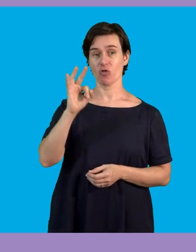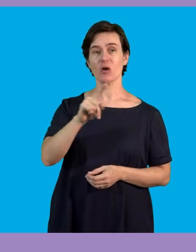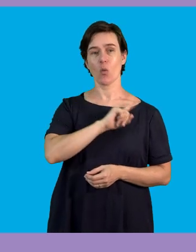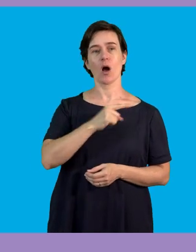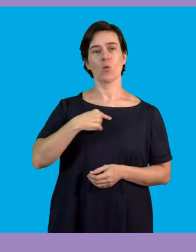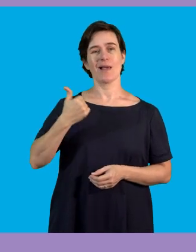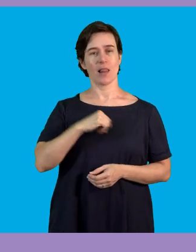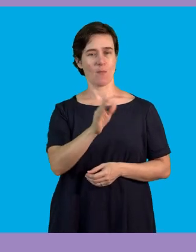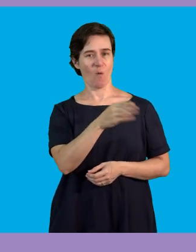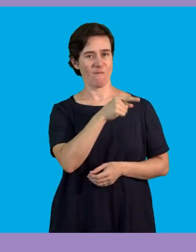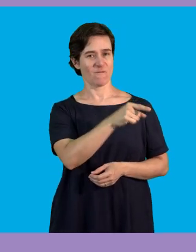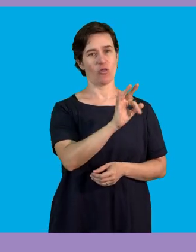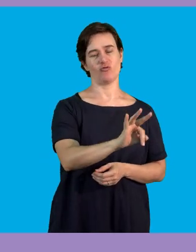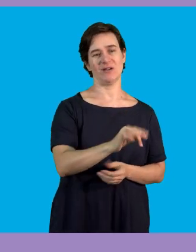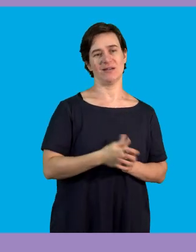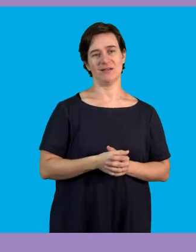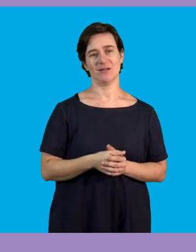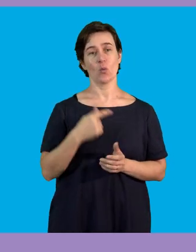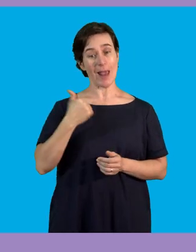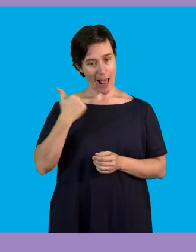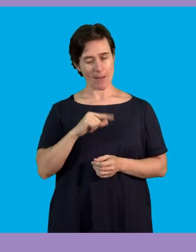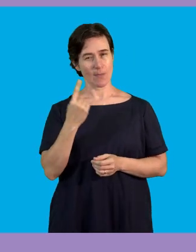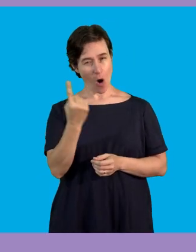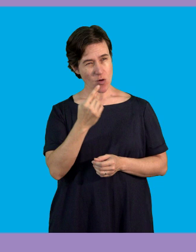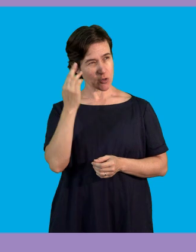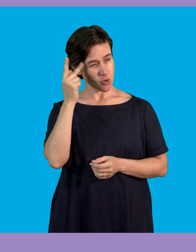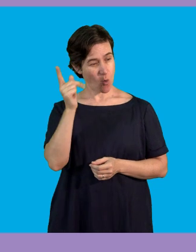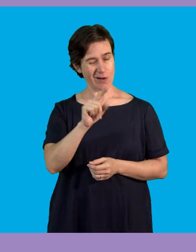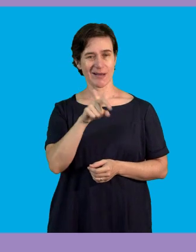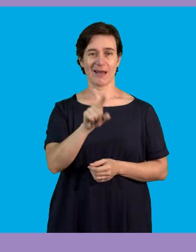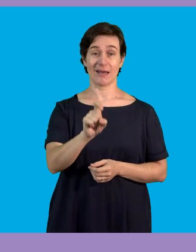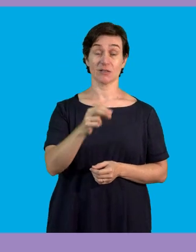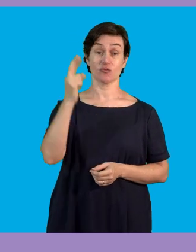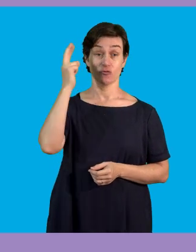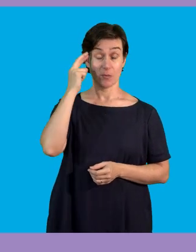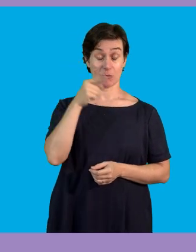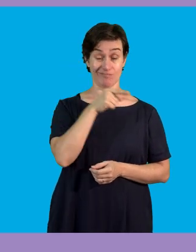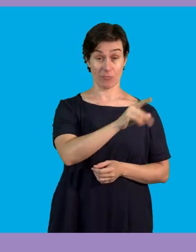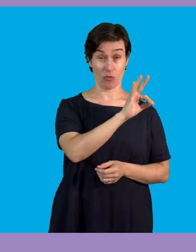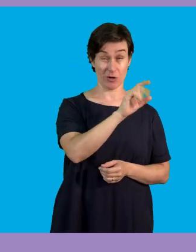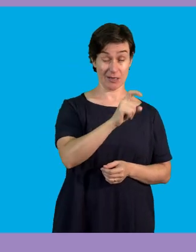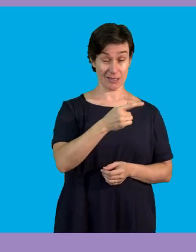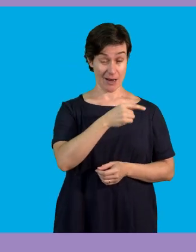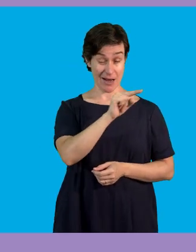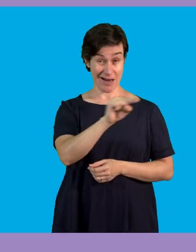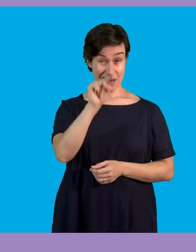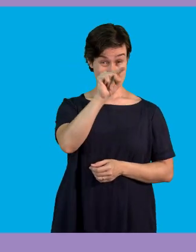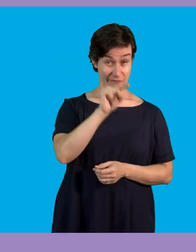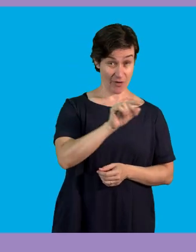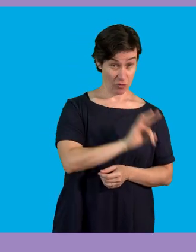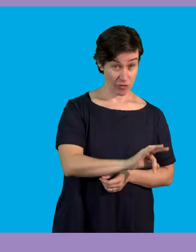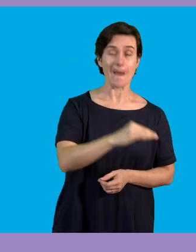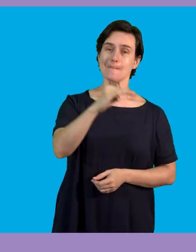the 3 and remain with x. And as we do that, what we do on the left, we also do on the right. We're also going